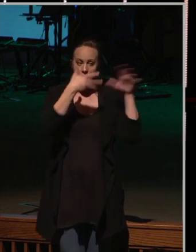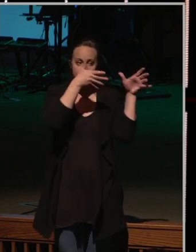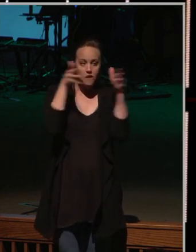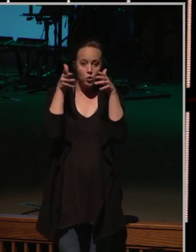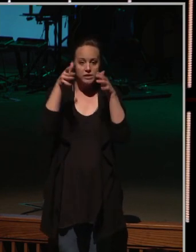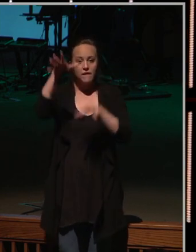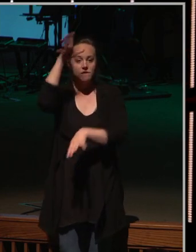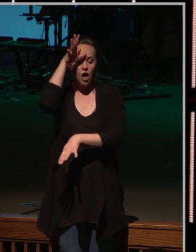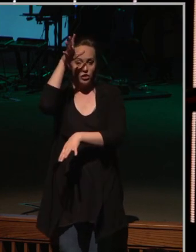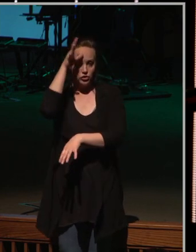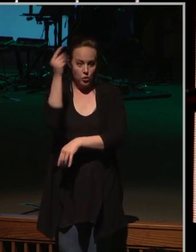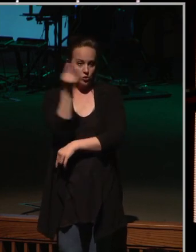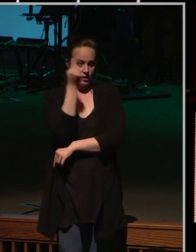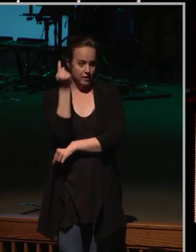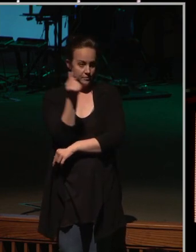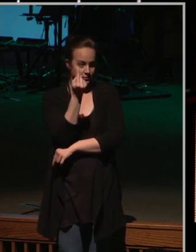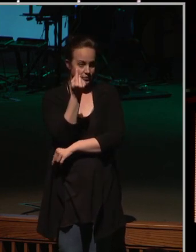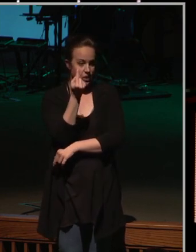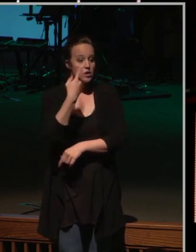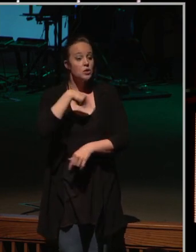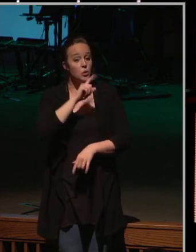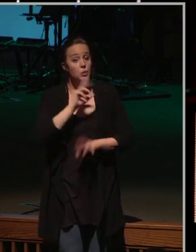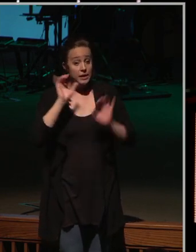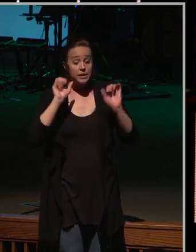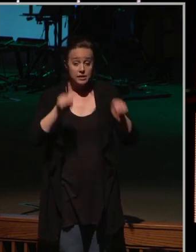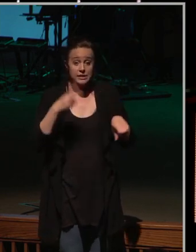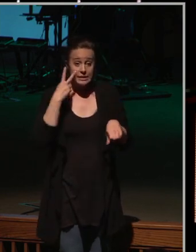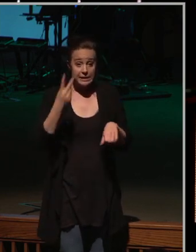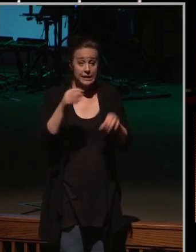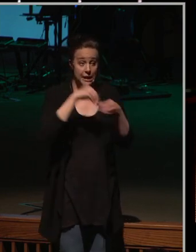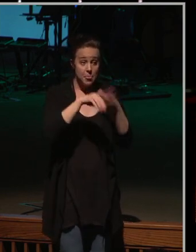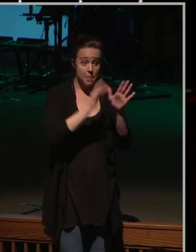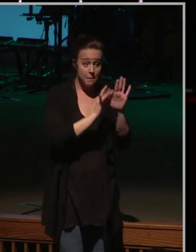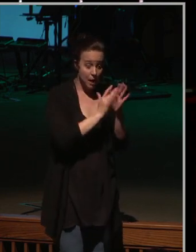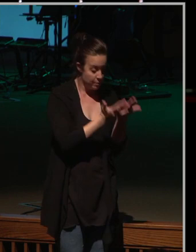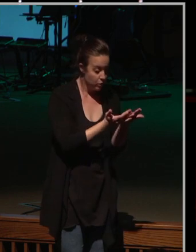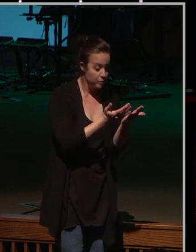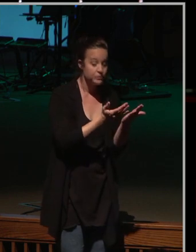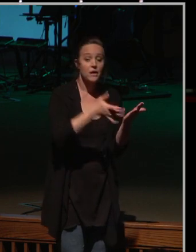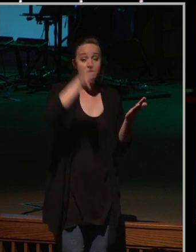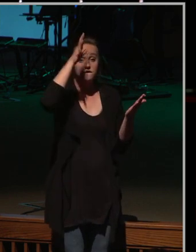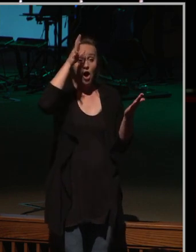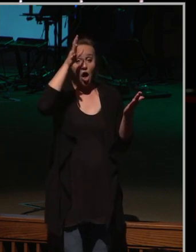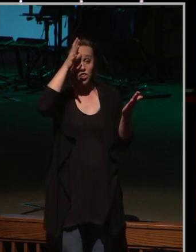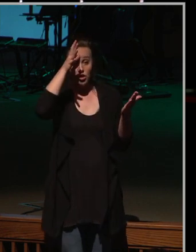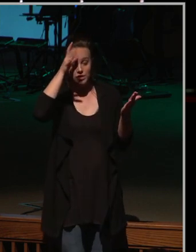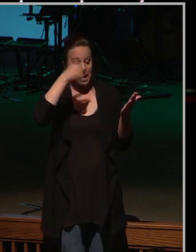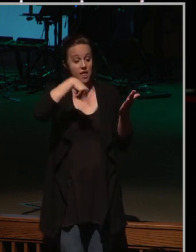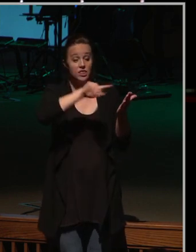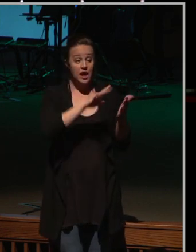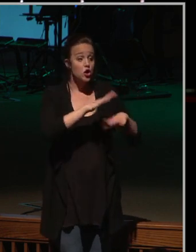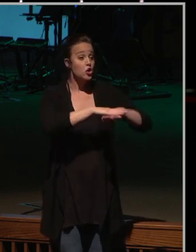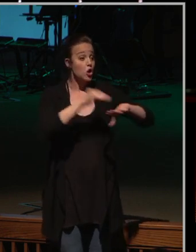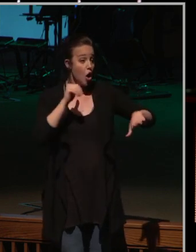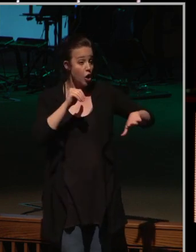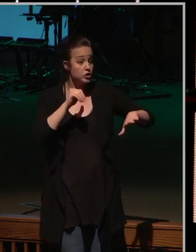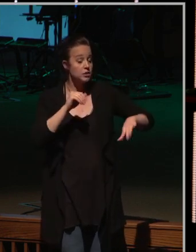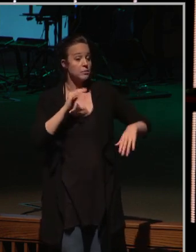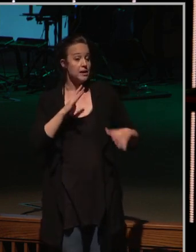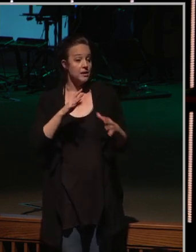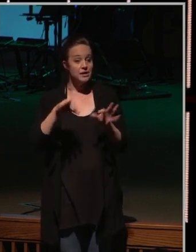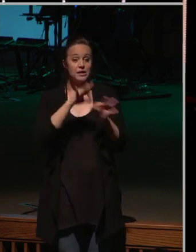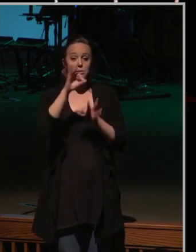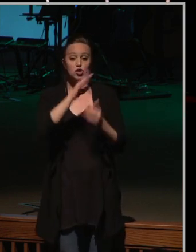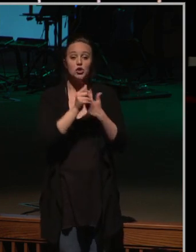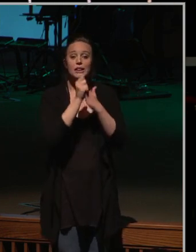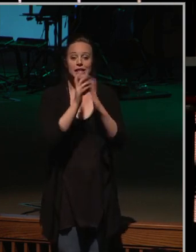because we see in Scripture that fathers are called to be the spiritual head of the household. And so that is a unique role that I think men